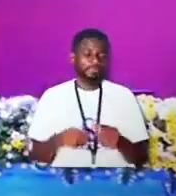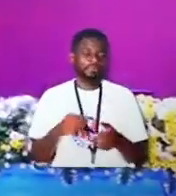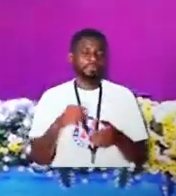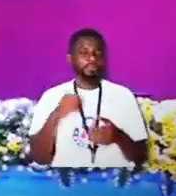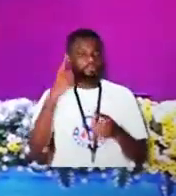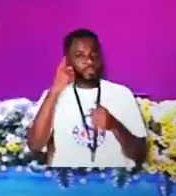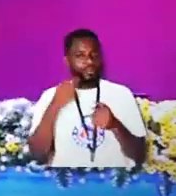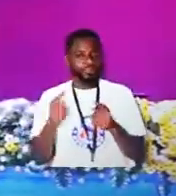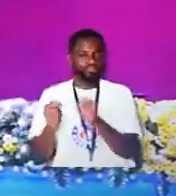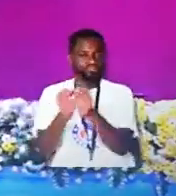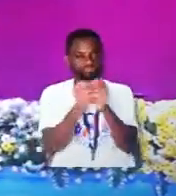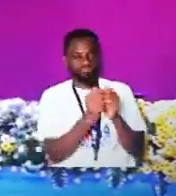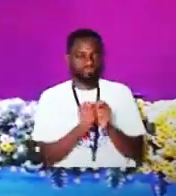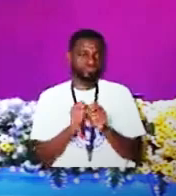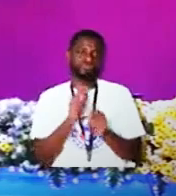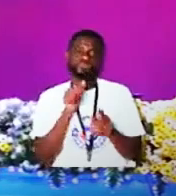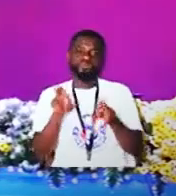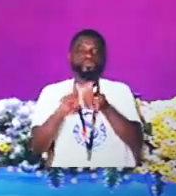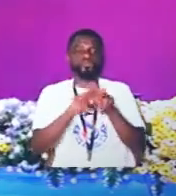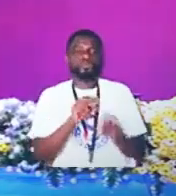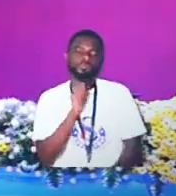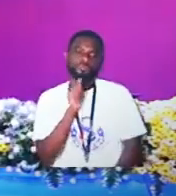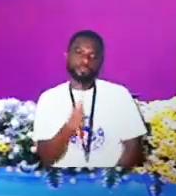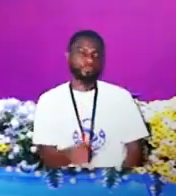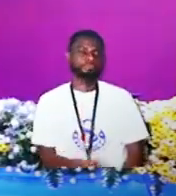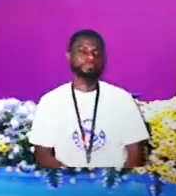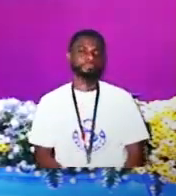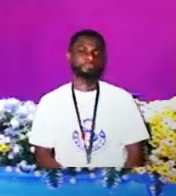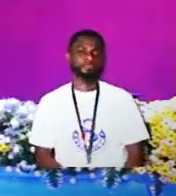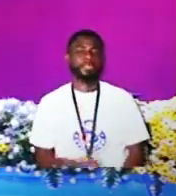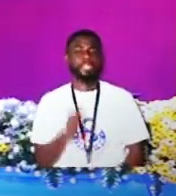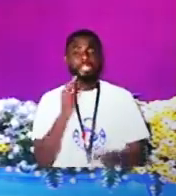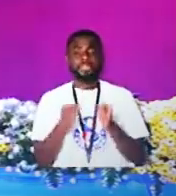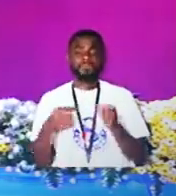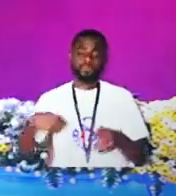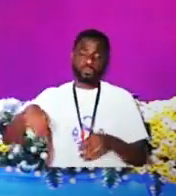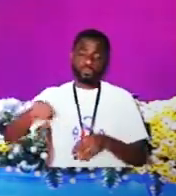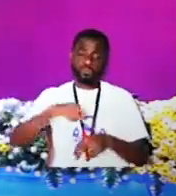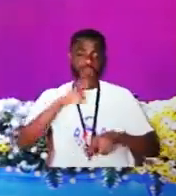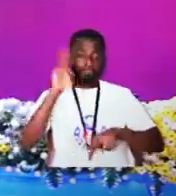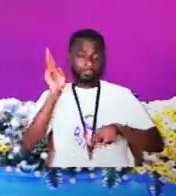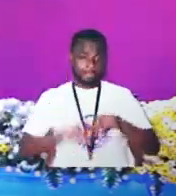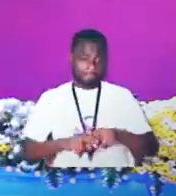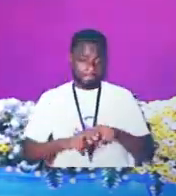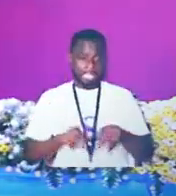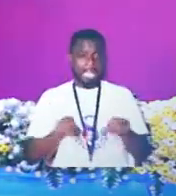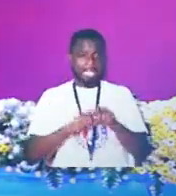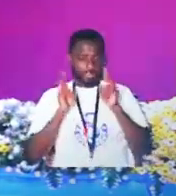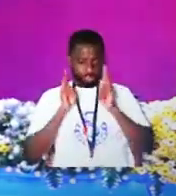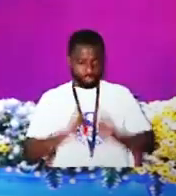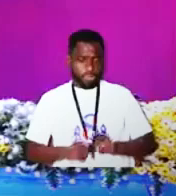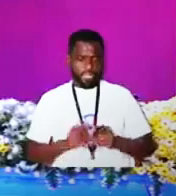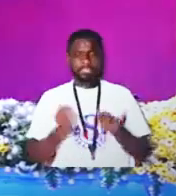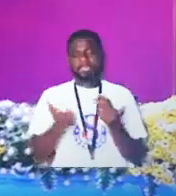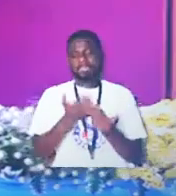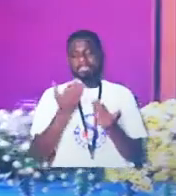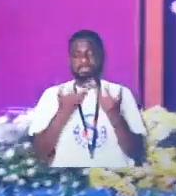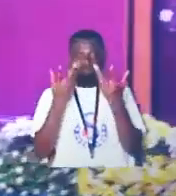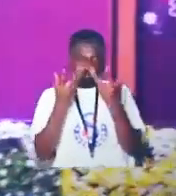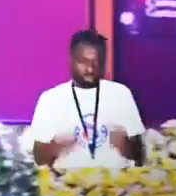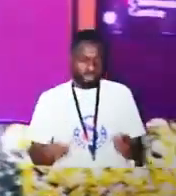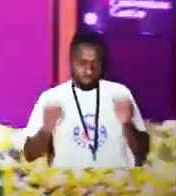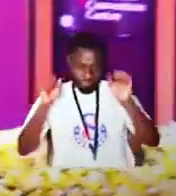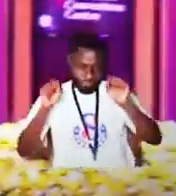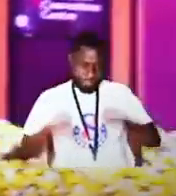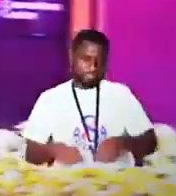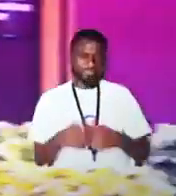his thinking on the issue. If we all sit down as human beings, we will solve this problem. Yeah. And all of us